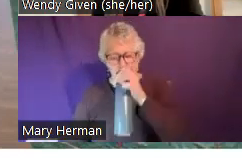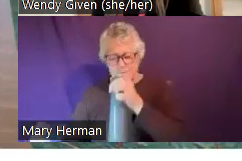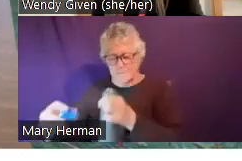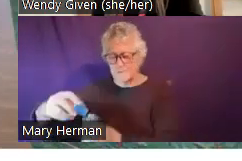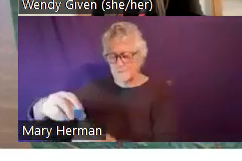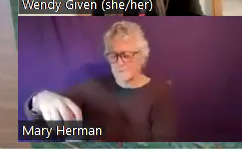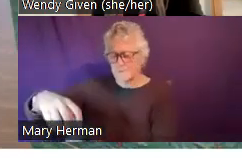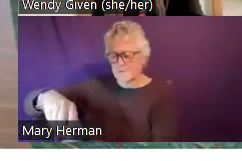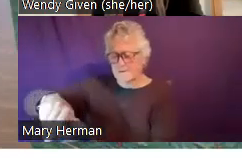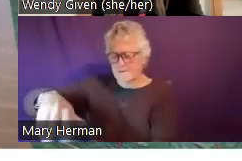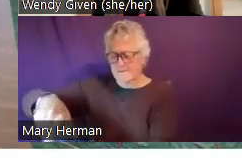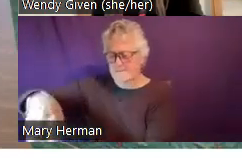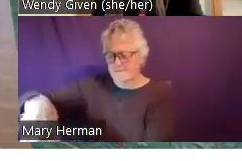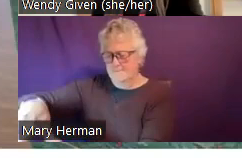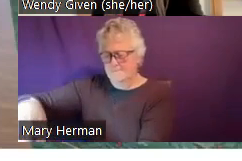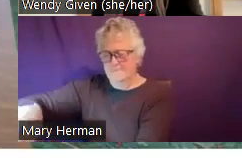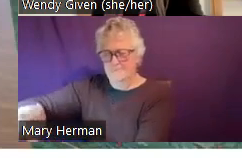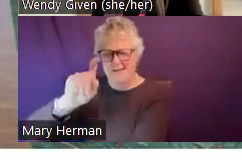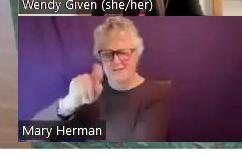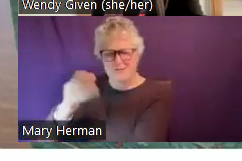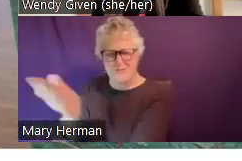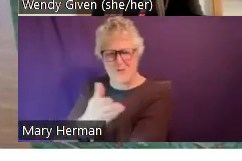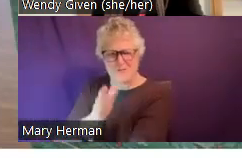Should have brought some music along.